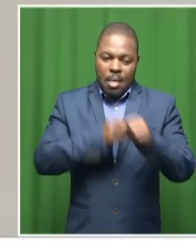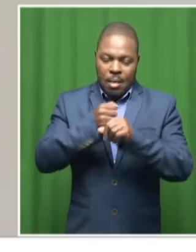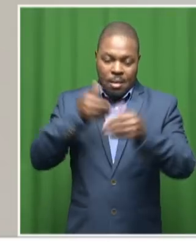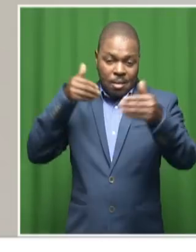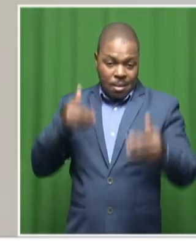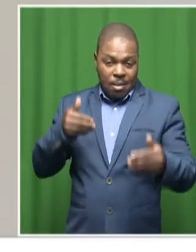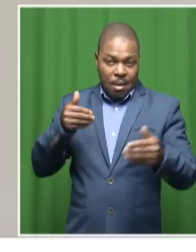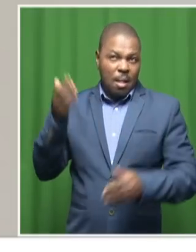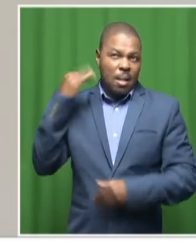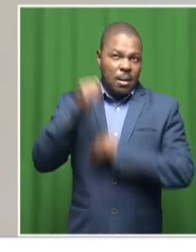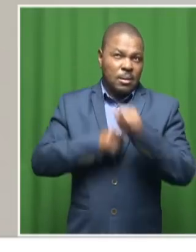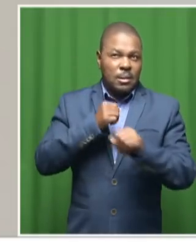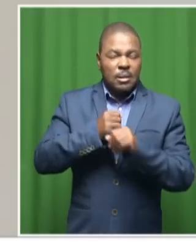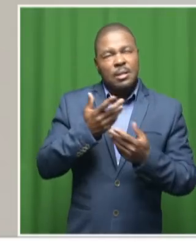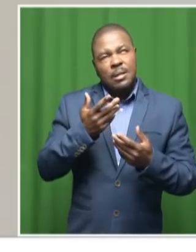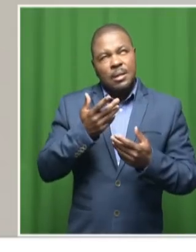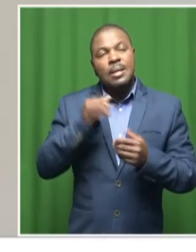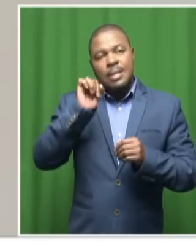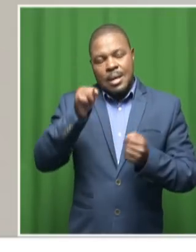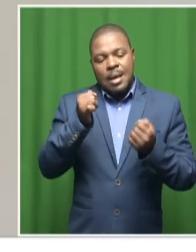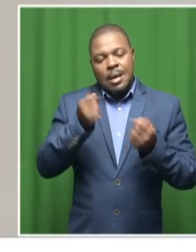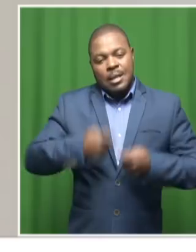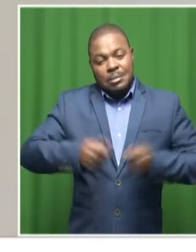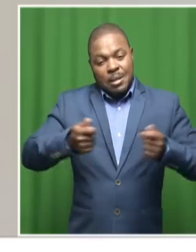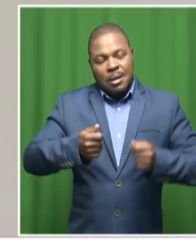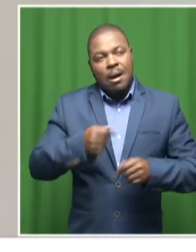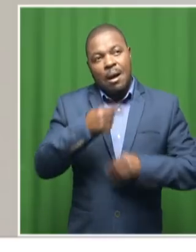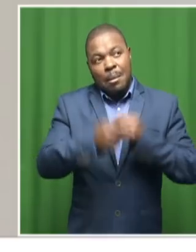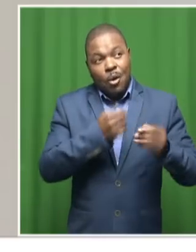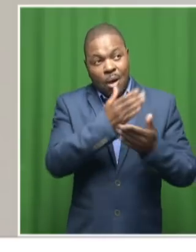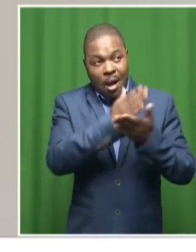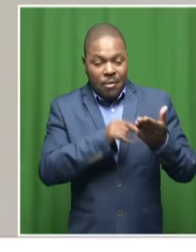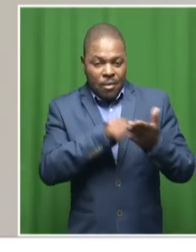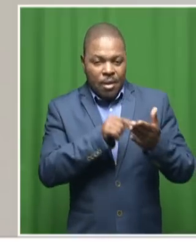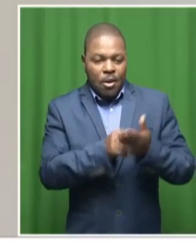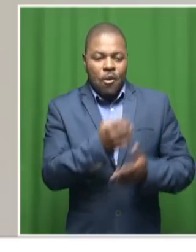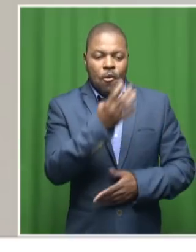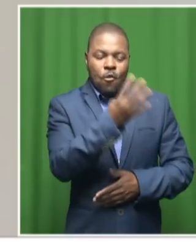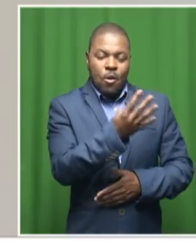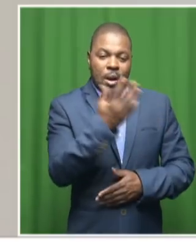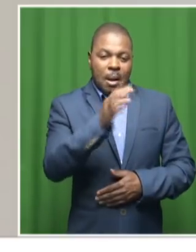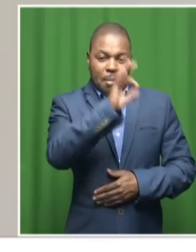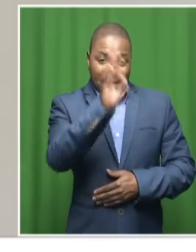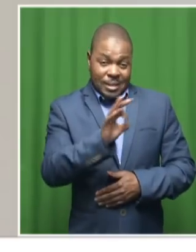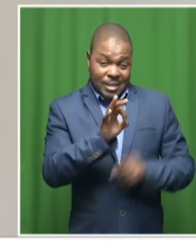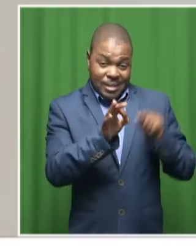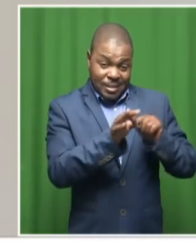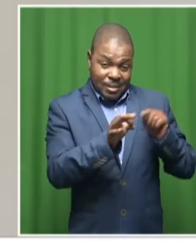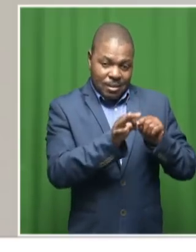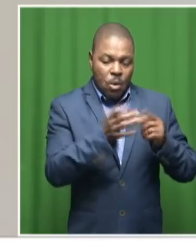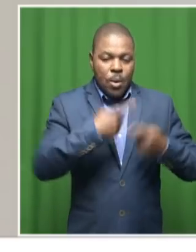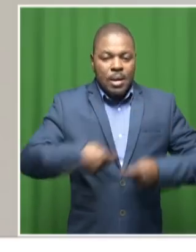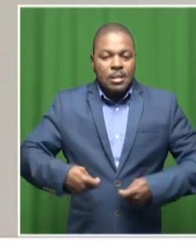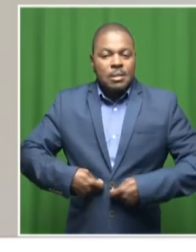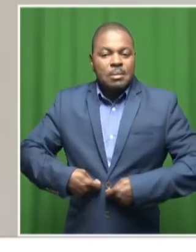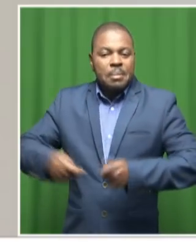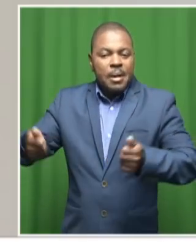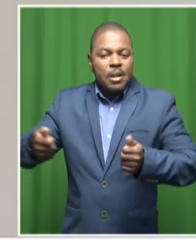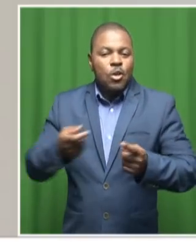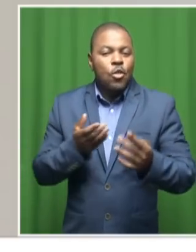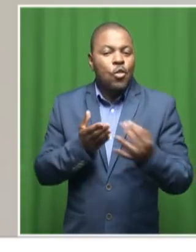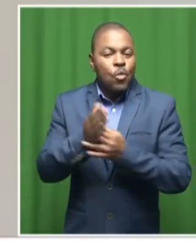the estimated expenditure. About half of that, 49% of that, is currently spent through